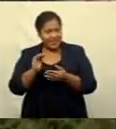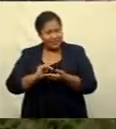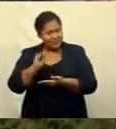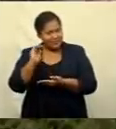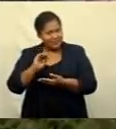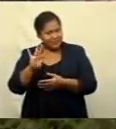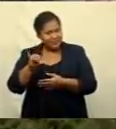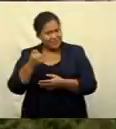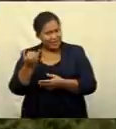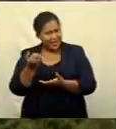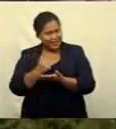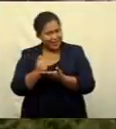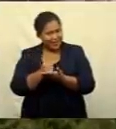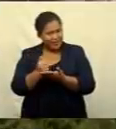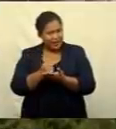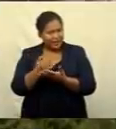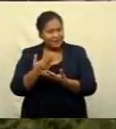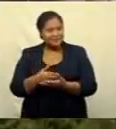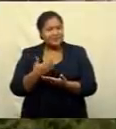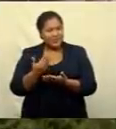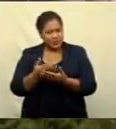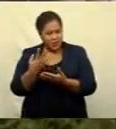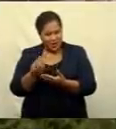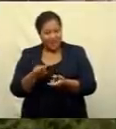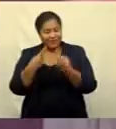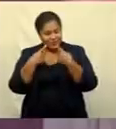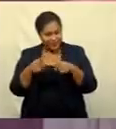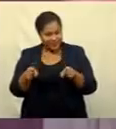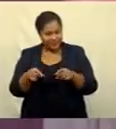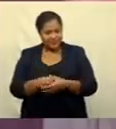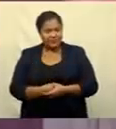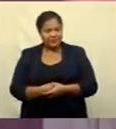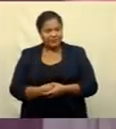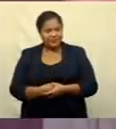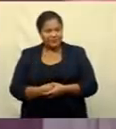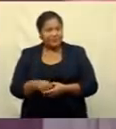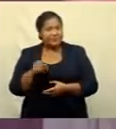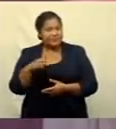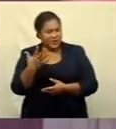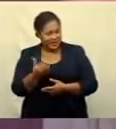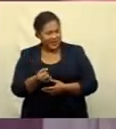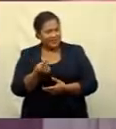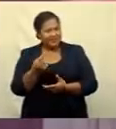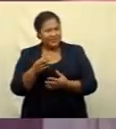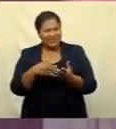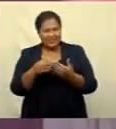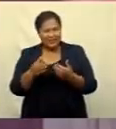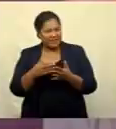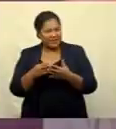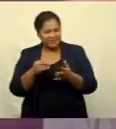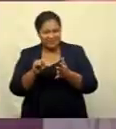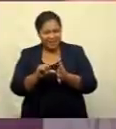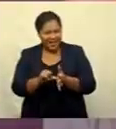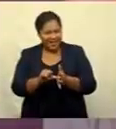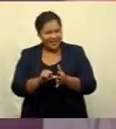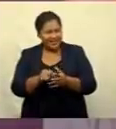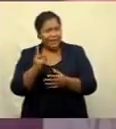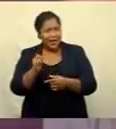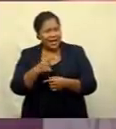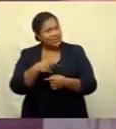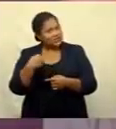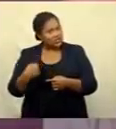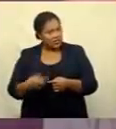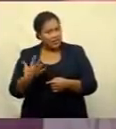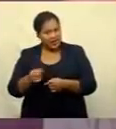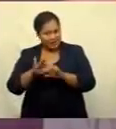May's figure and way ahead of analyst forecasts. The gains come despite several headwinds. China has been battling the